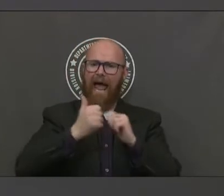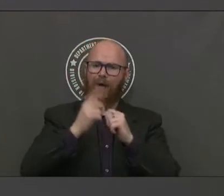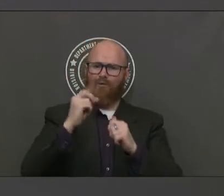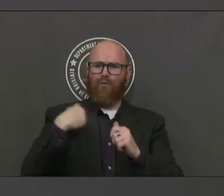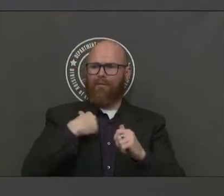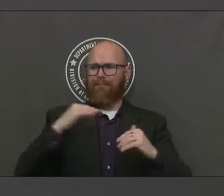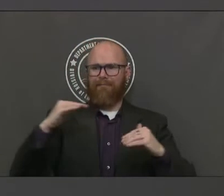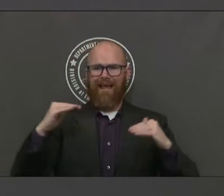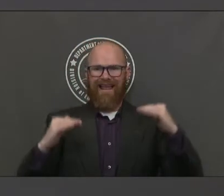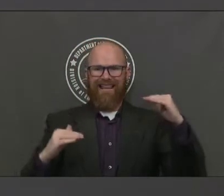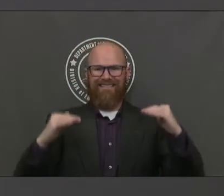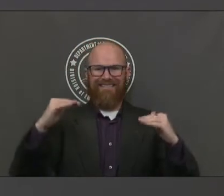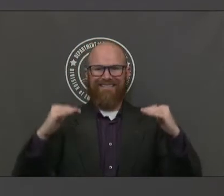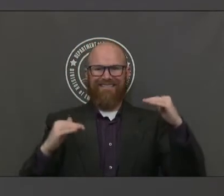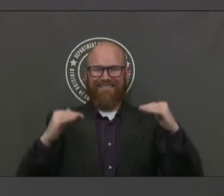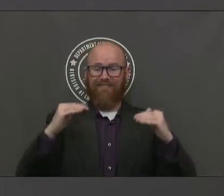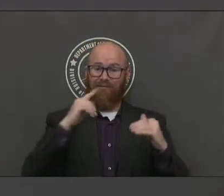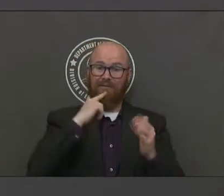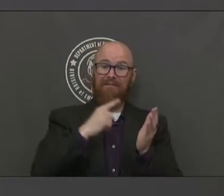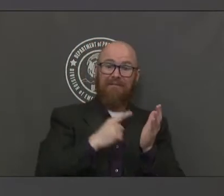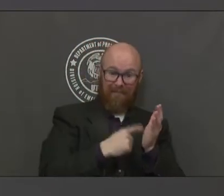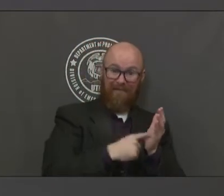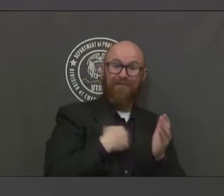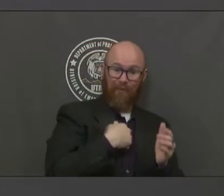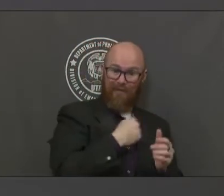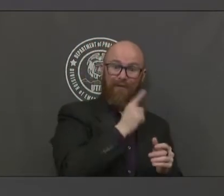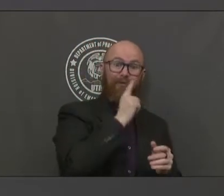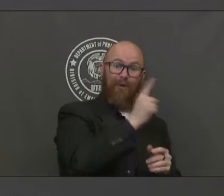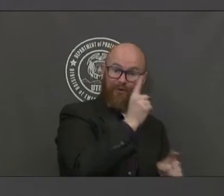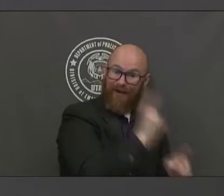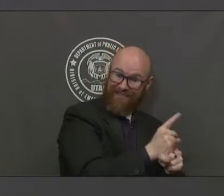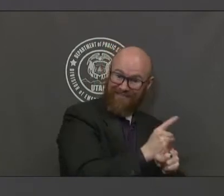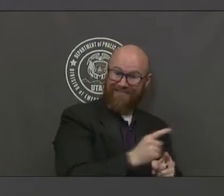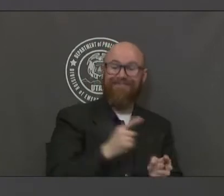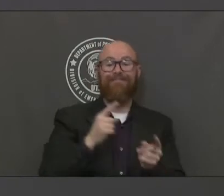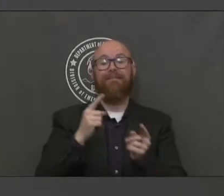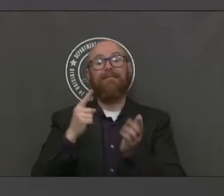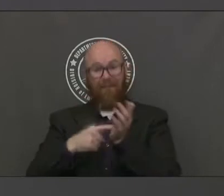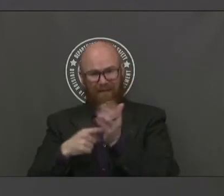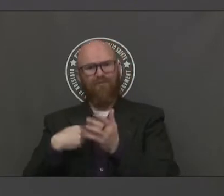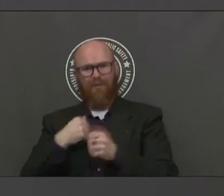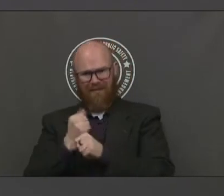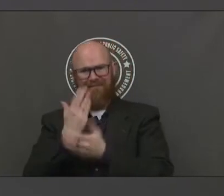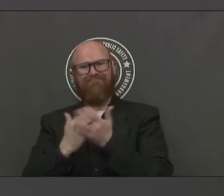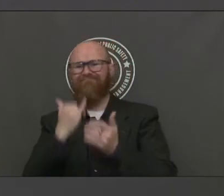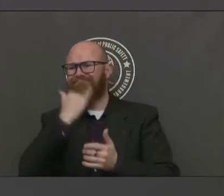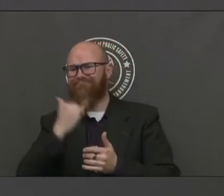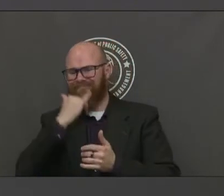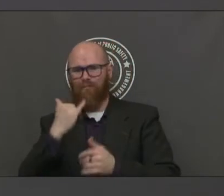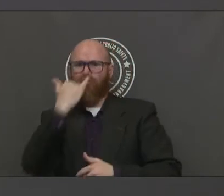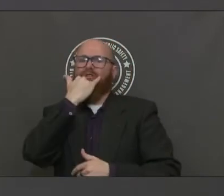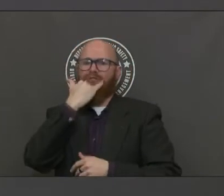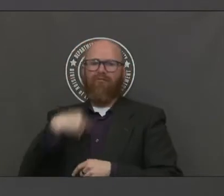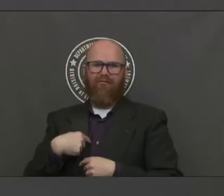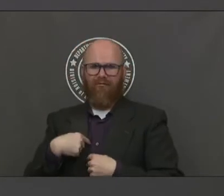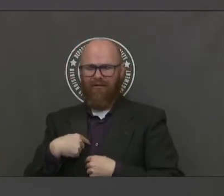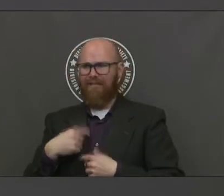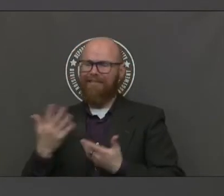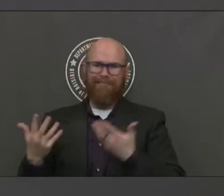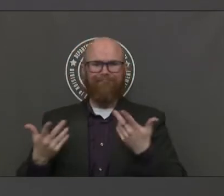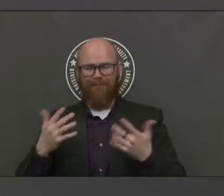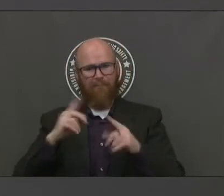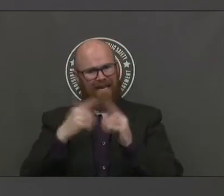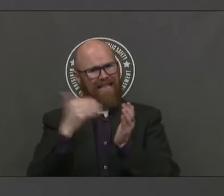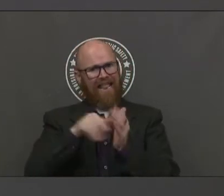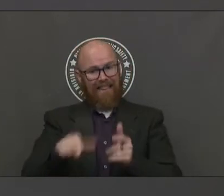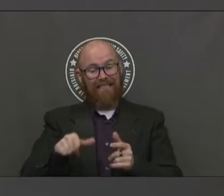wrong. And I really want to be thoughtful about this because it's a thoughtful question, and it's one that I've struggled